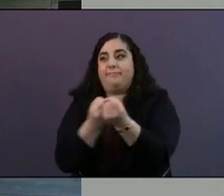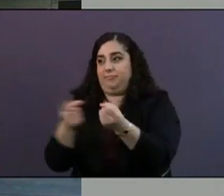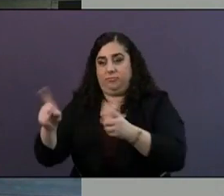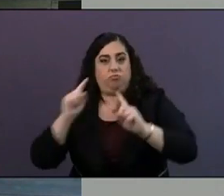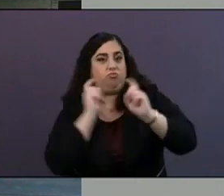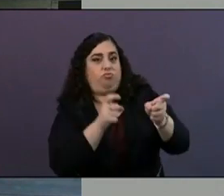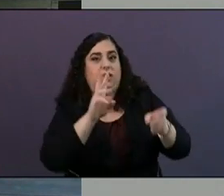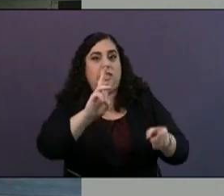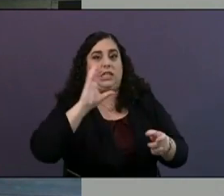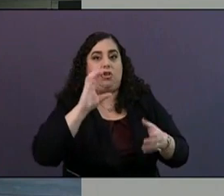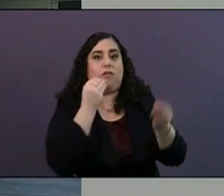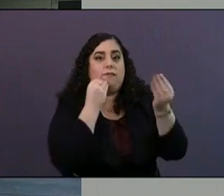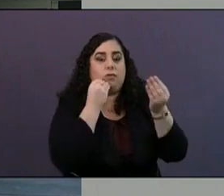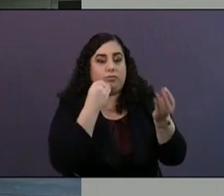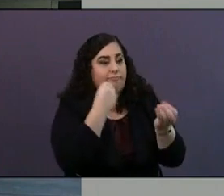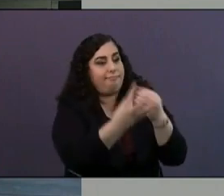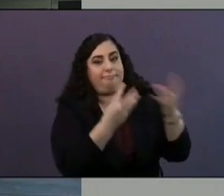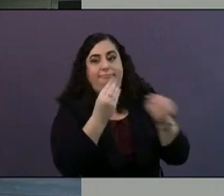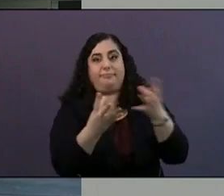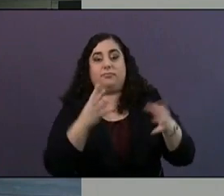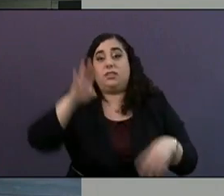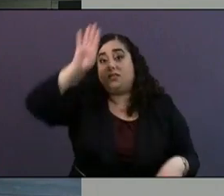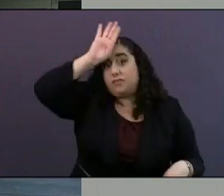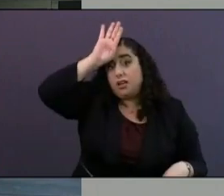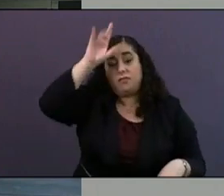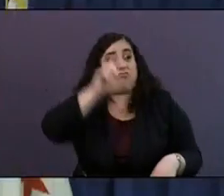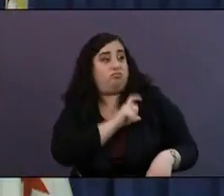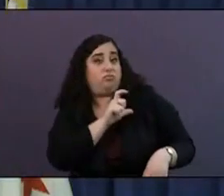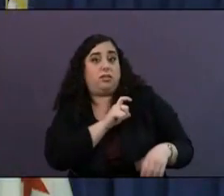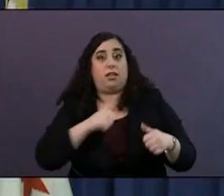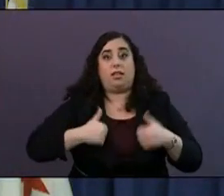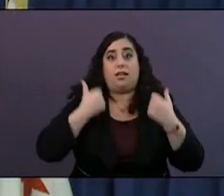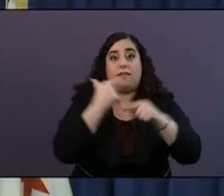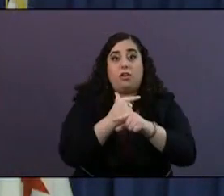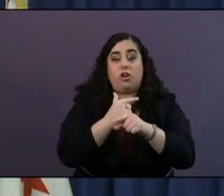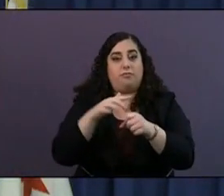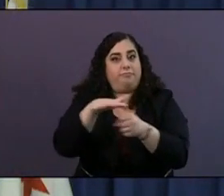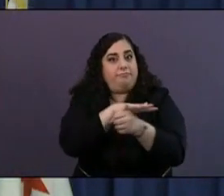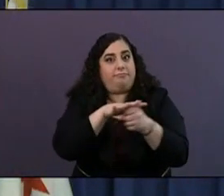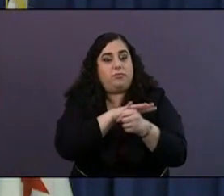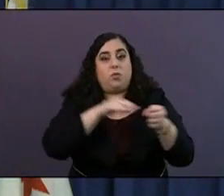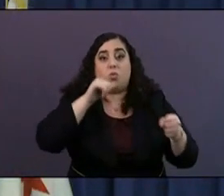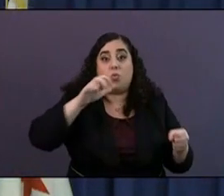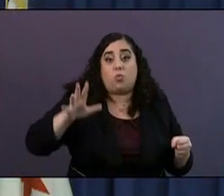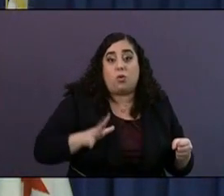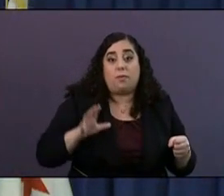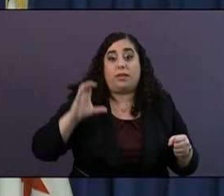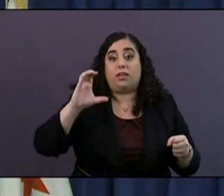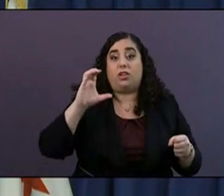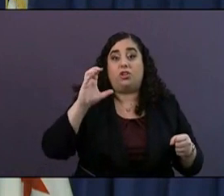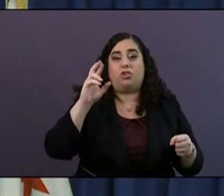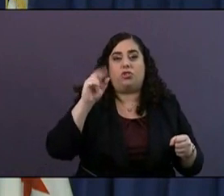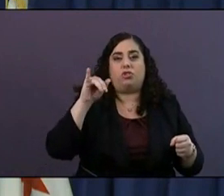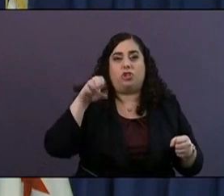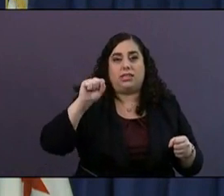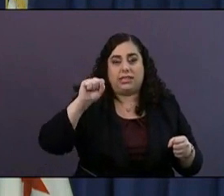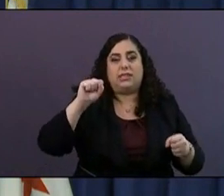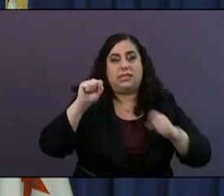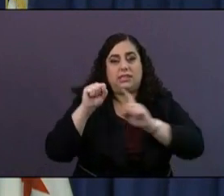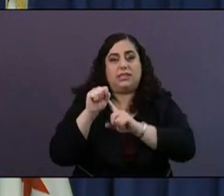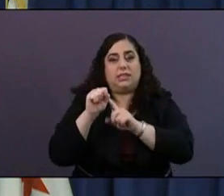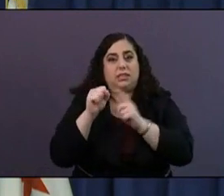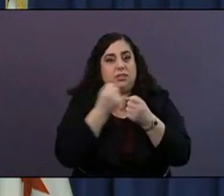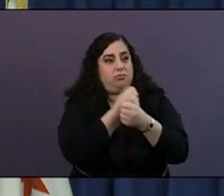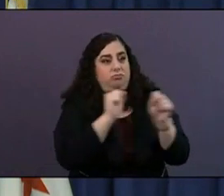frontline workers, like our hospital staff and local women's crisis shelters. And they partnered with Feeding San Diego to